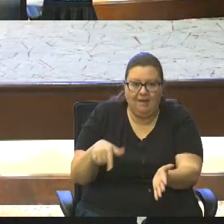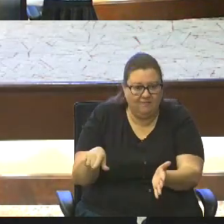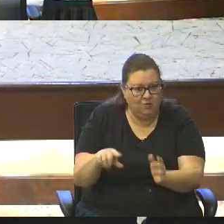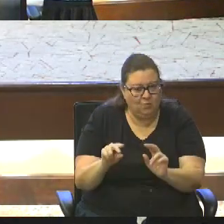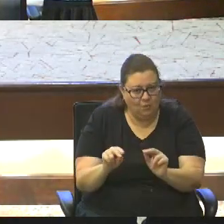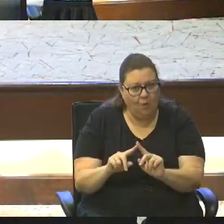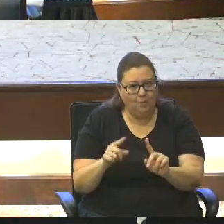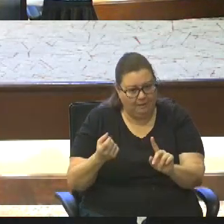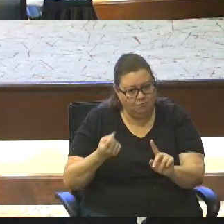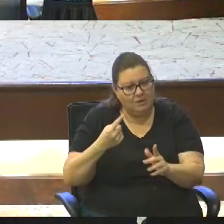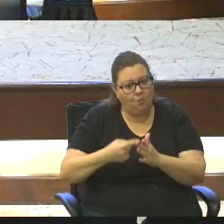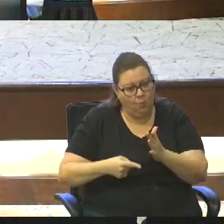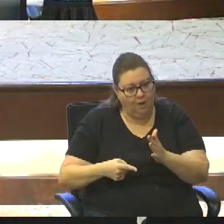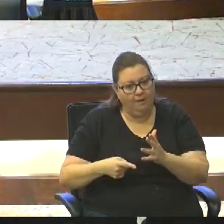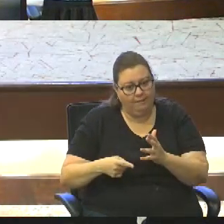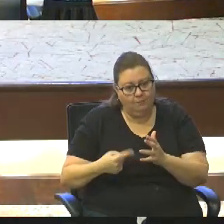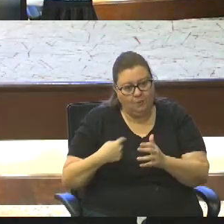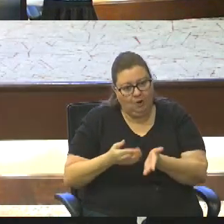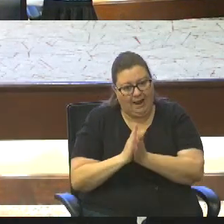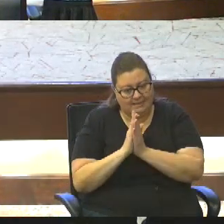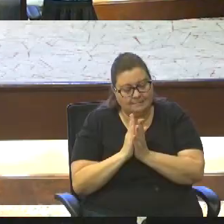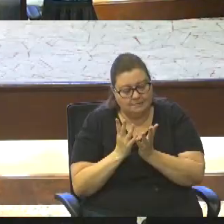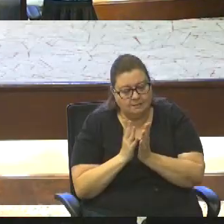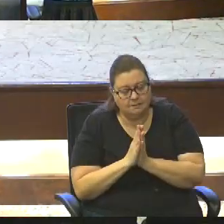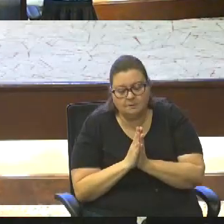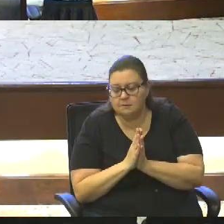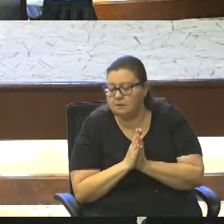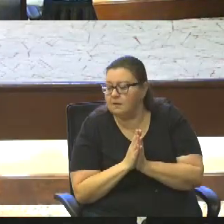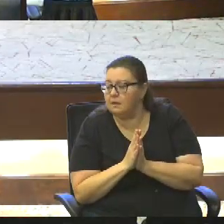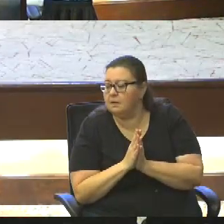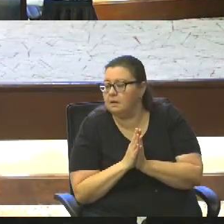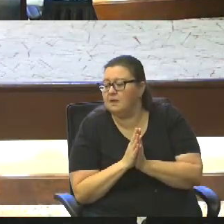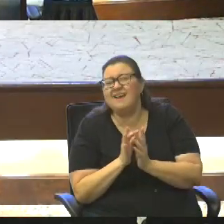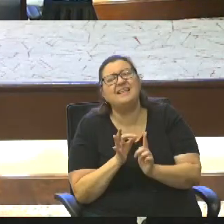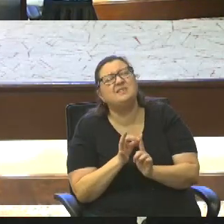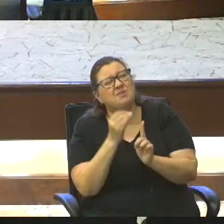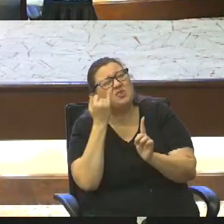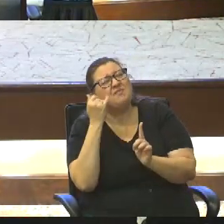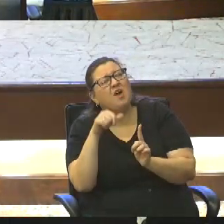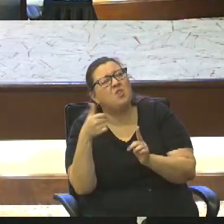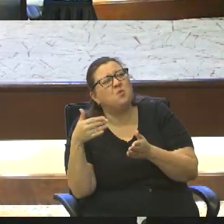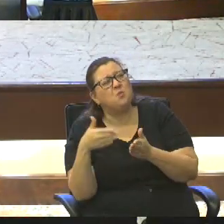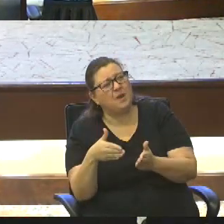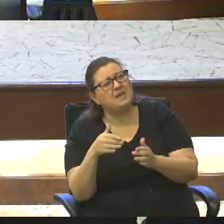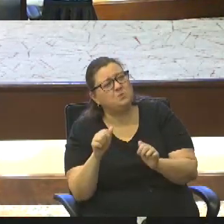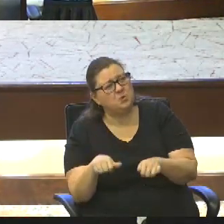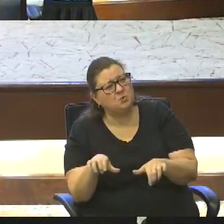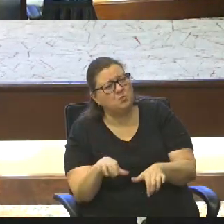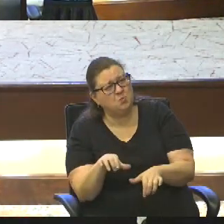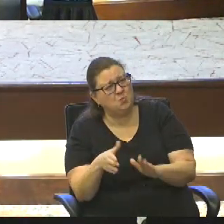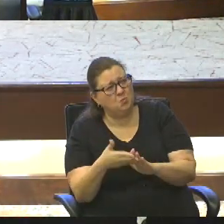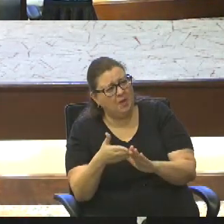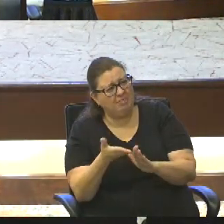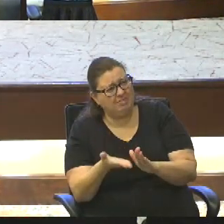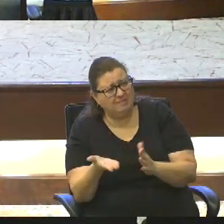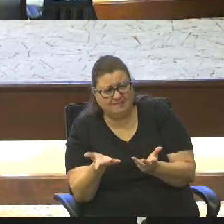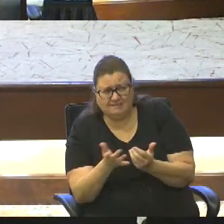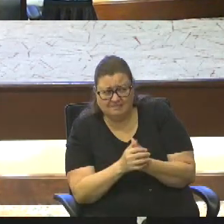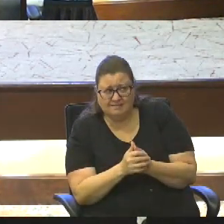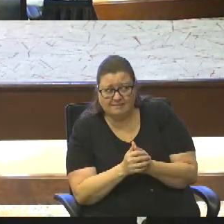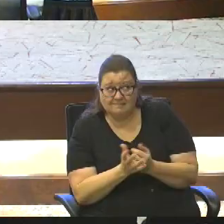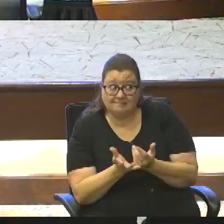creates impact on people's lives. And especially when there are other ways that we could potentially do these things.